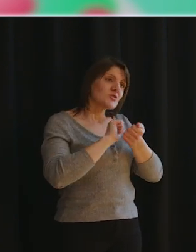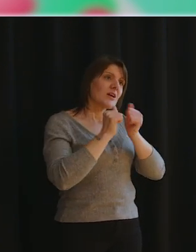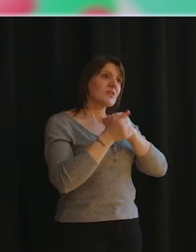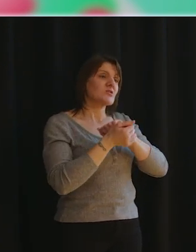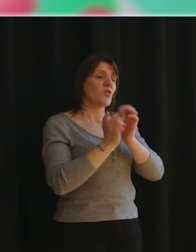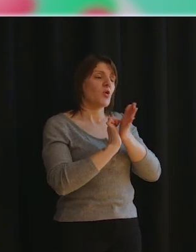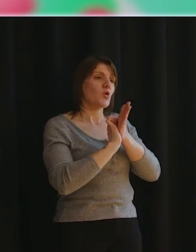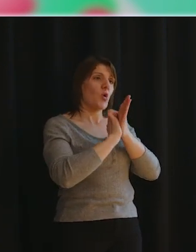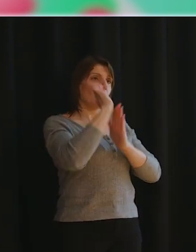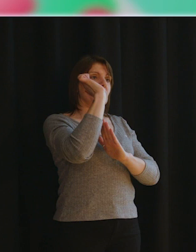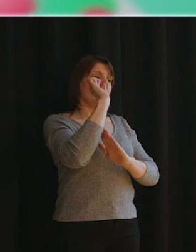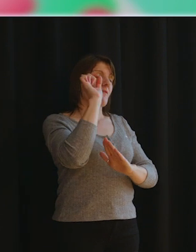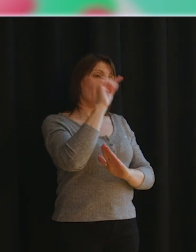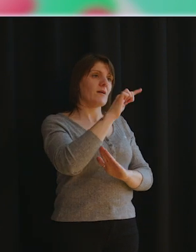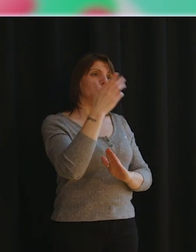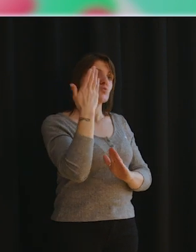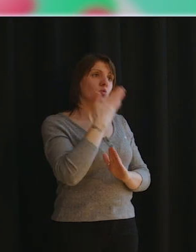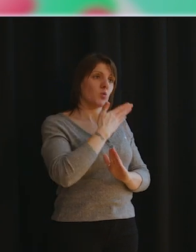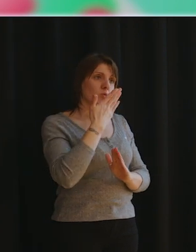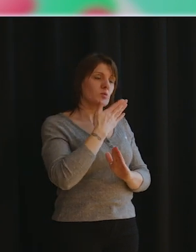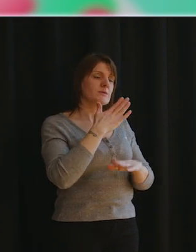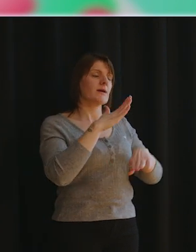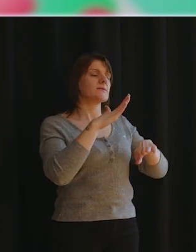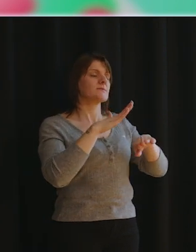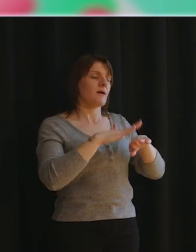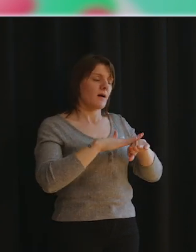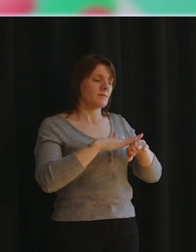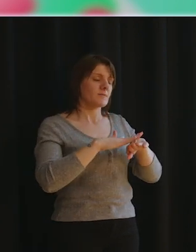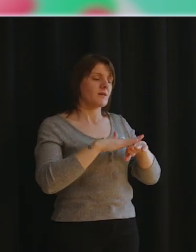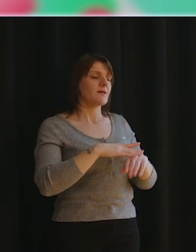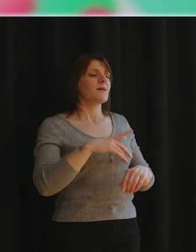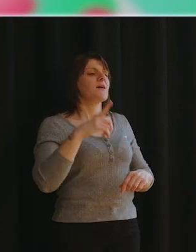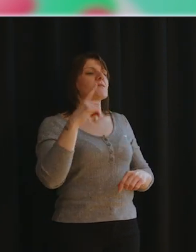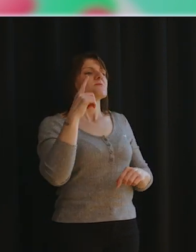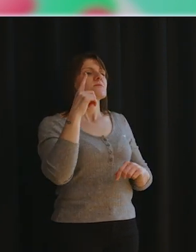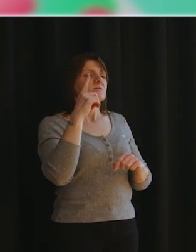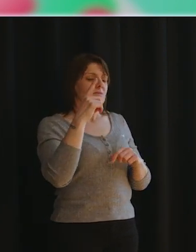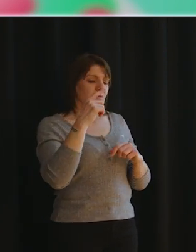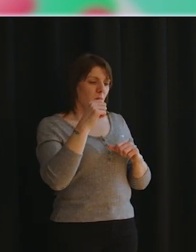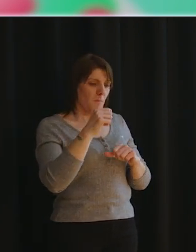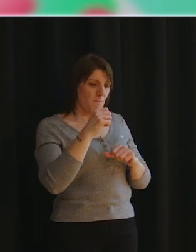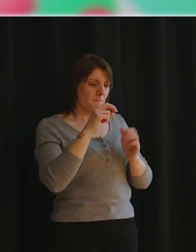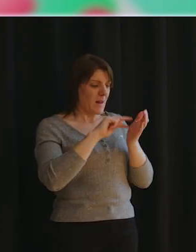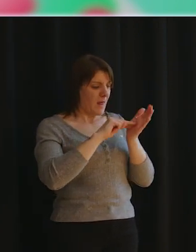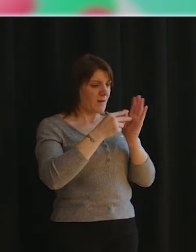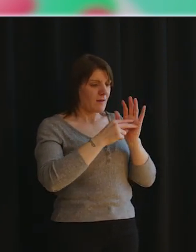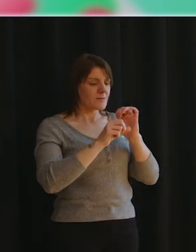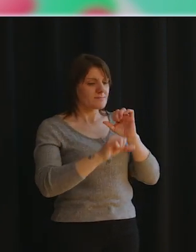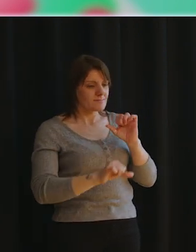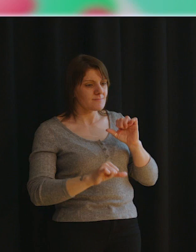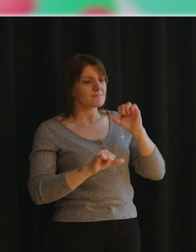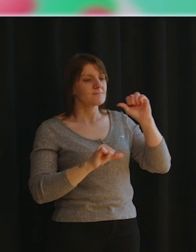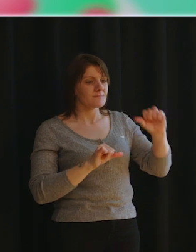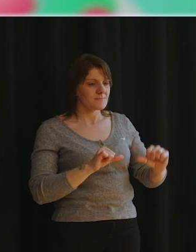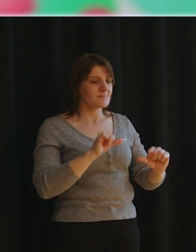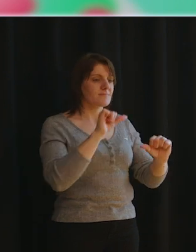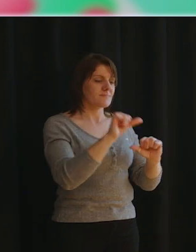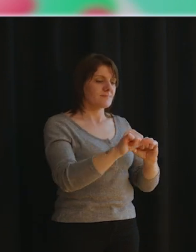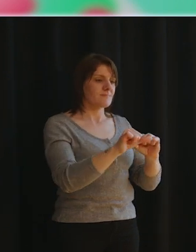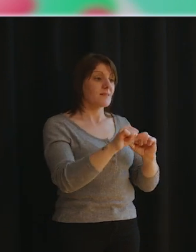time, it takes understanding, and it takes planning. And that's why Panda can quite help with